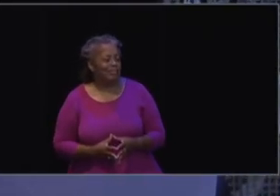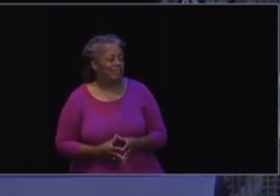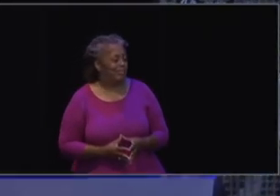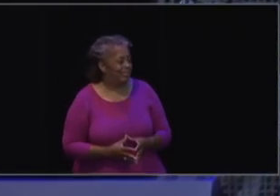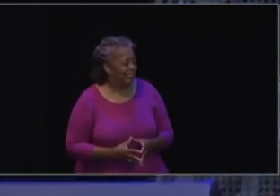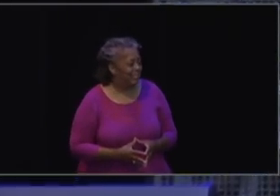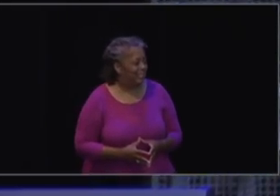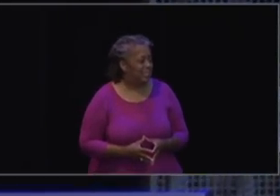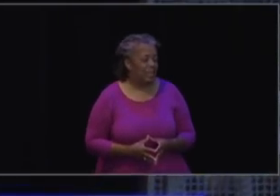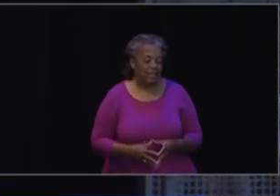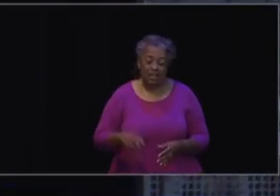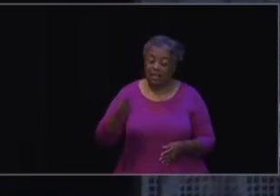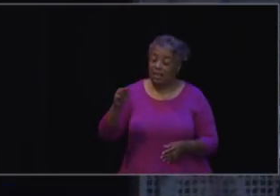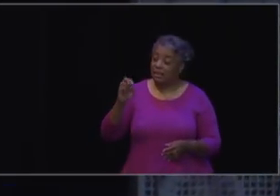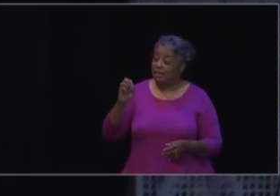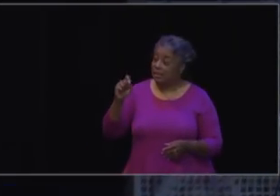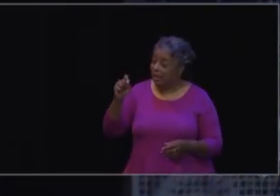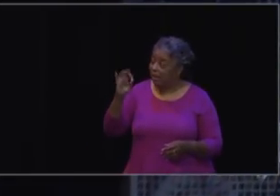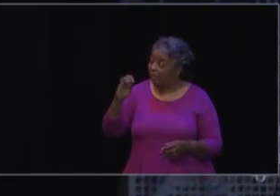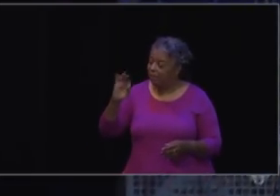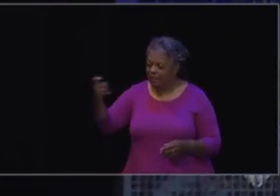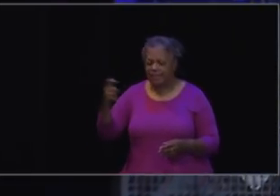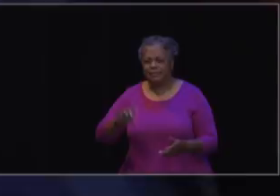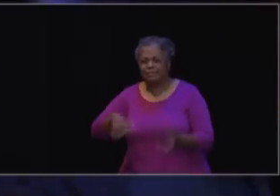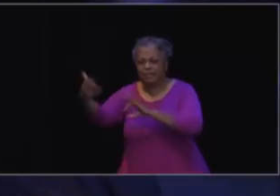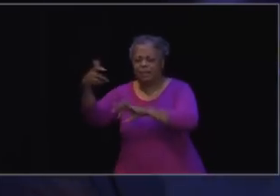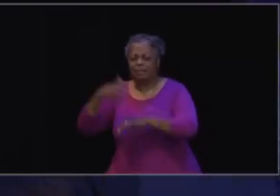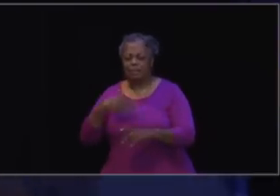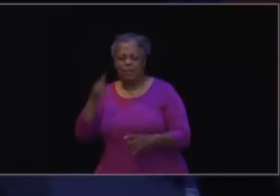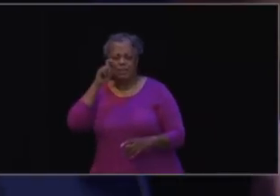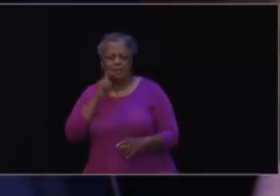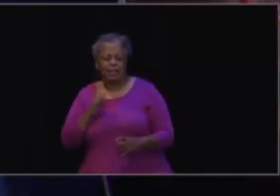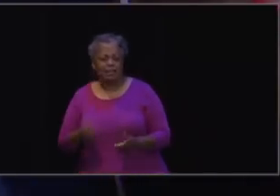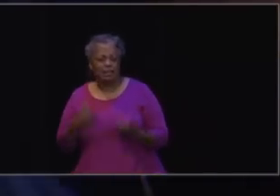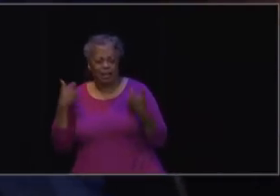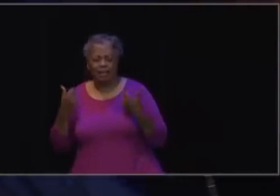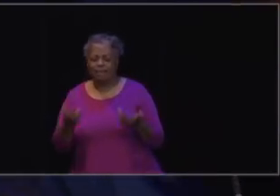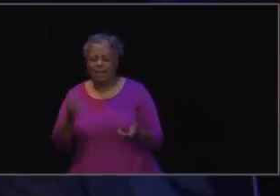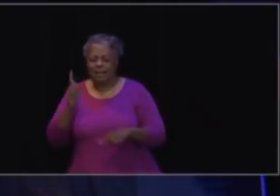Fucking up my sex life. Mm, it's fucking up my sex life. Mm, not a nobody.